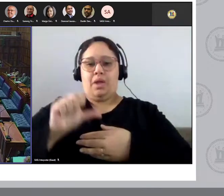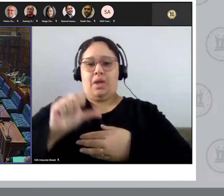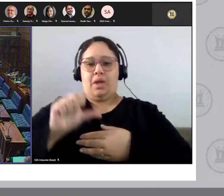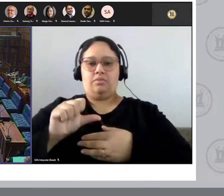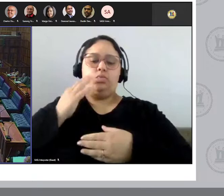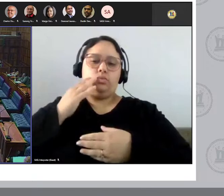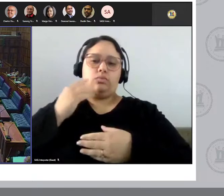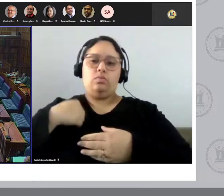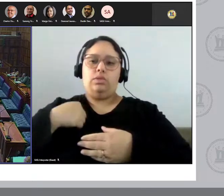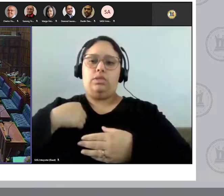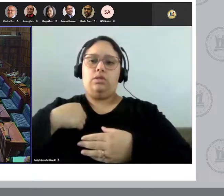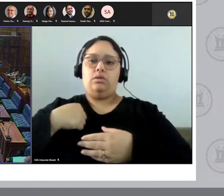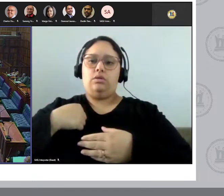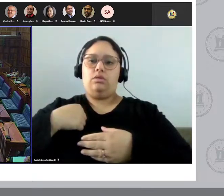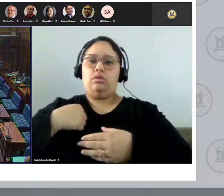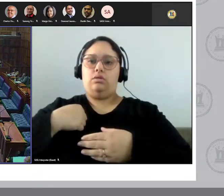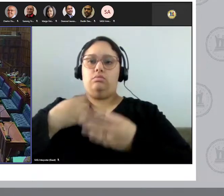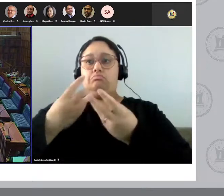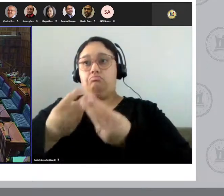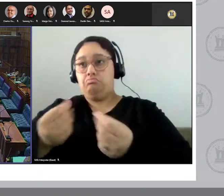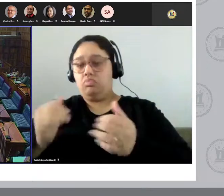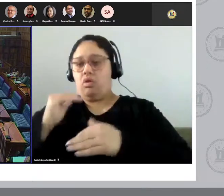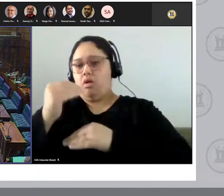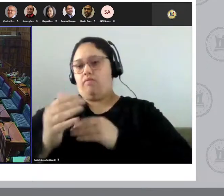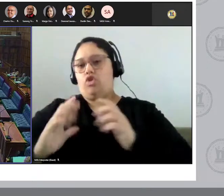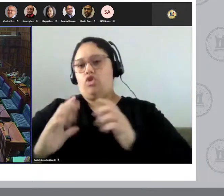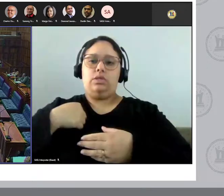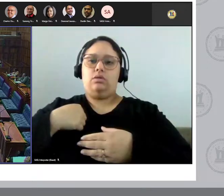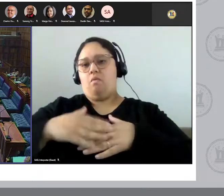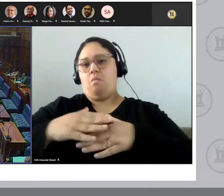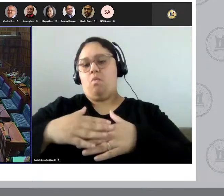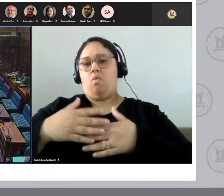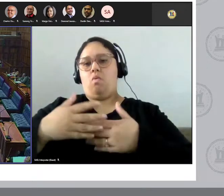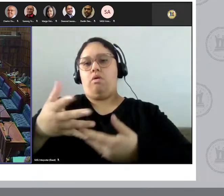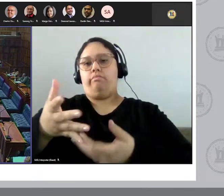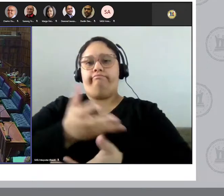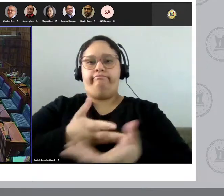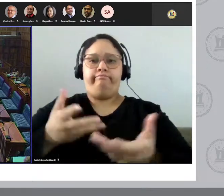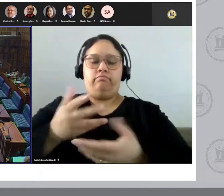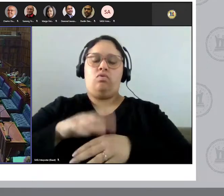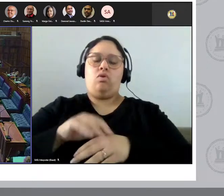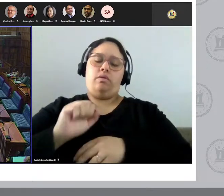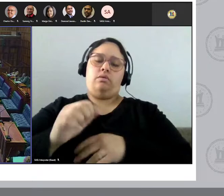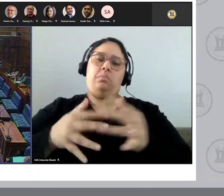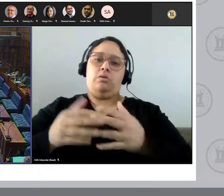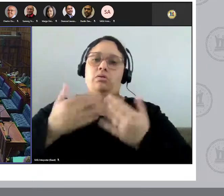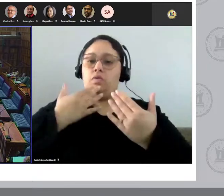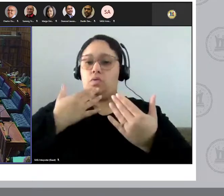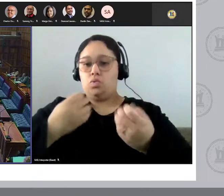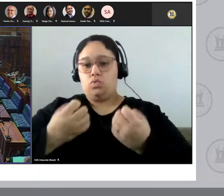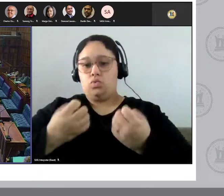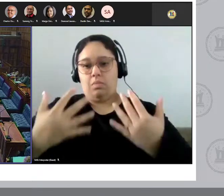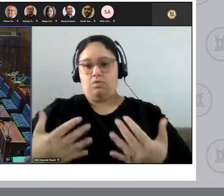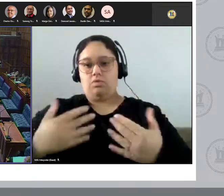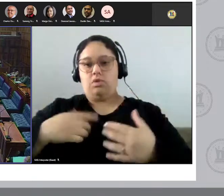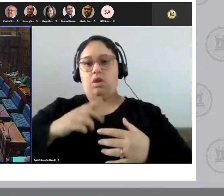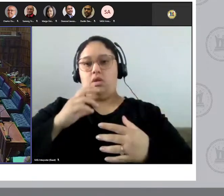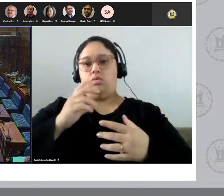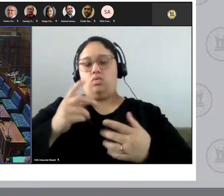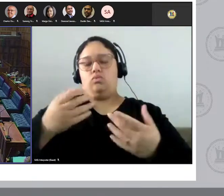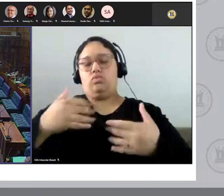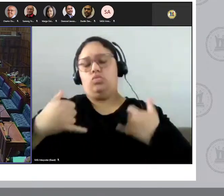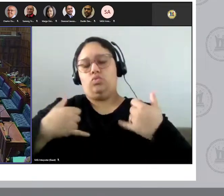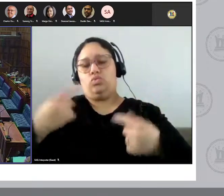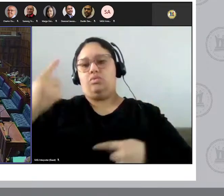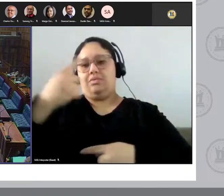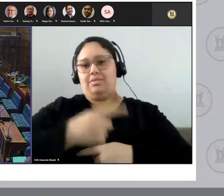resolve after this committee for further indulgence on the matter. So thank you so much. And you must have a most